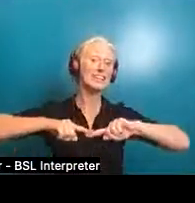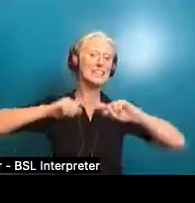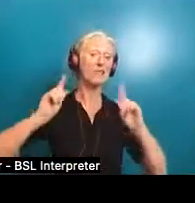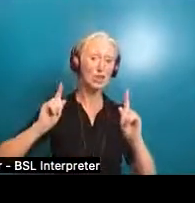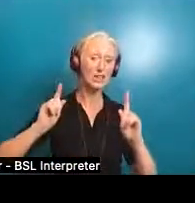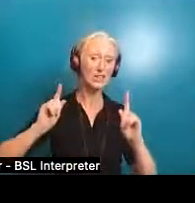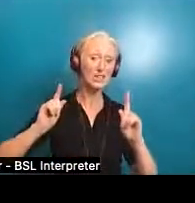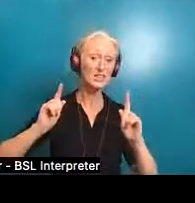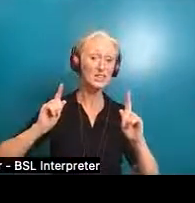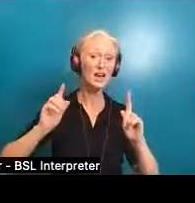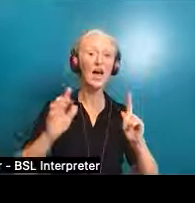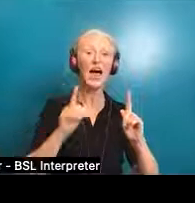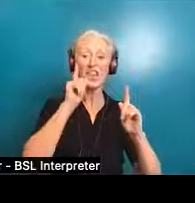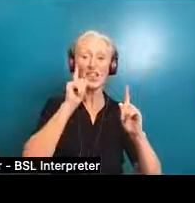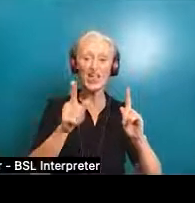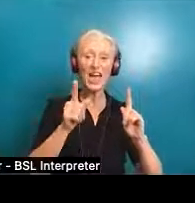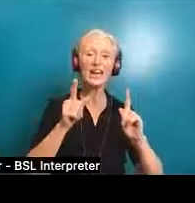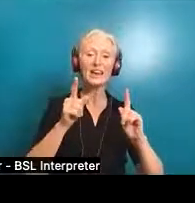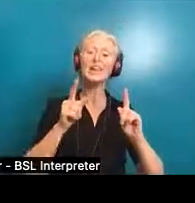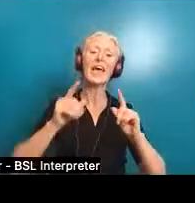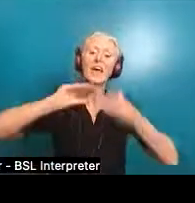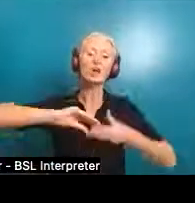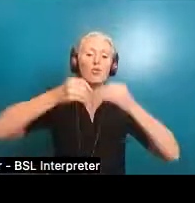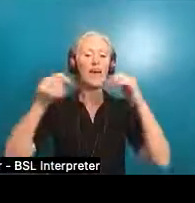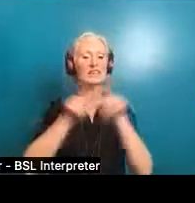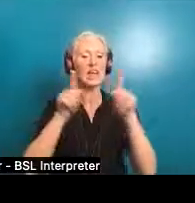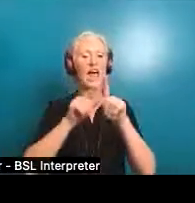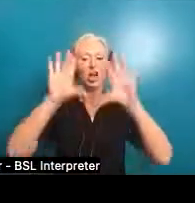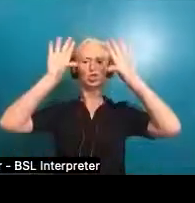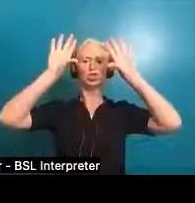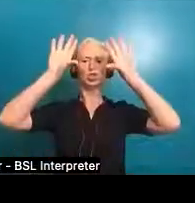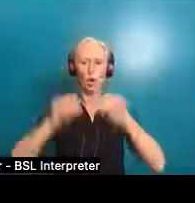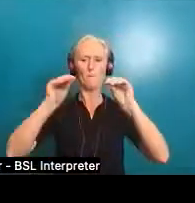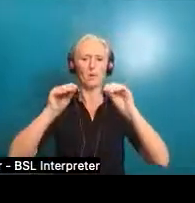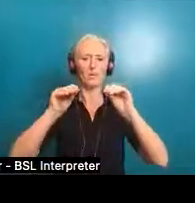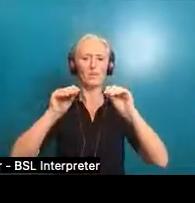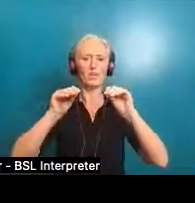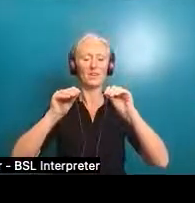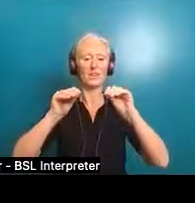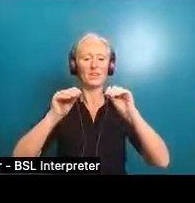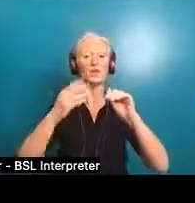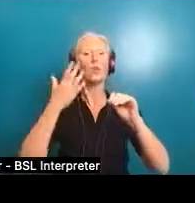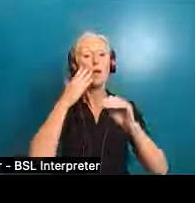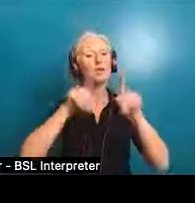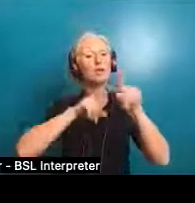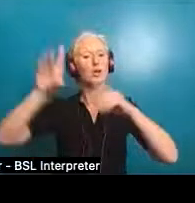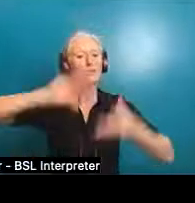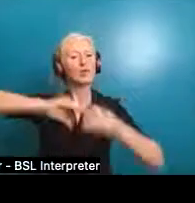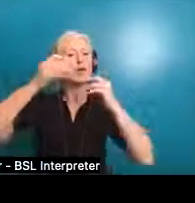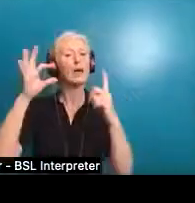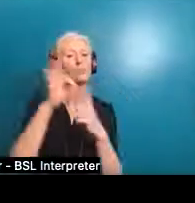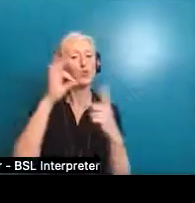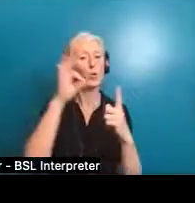an abnormal stop signal in your gene. So when your protein when you're trying to produce the protein, when it sees